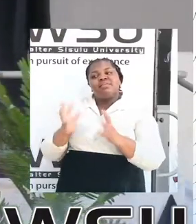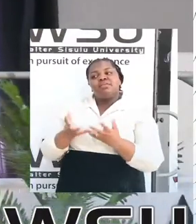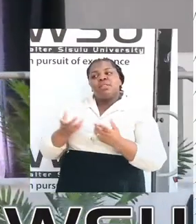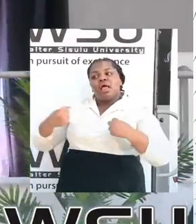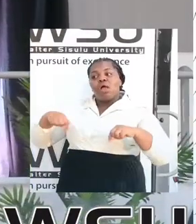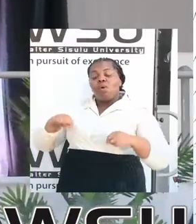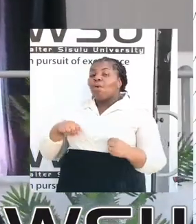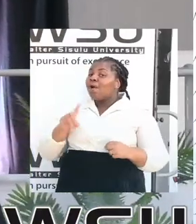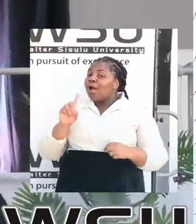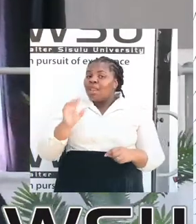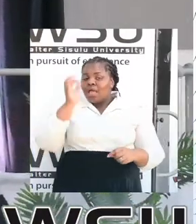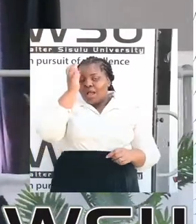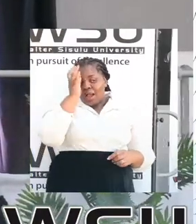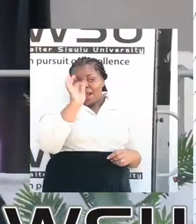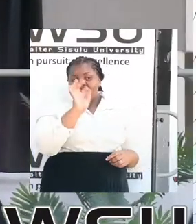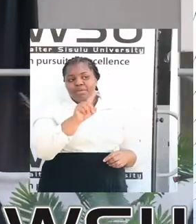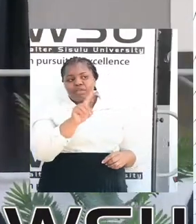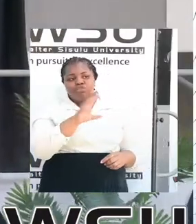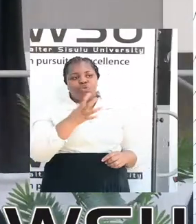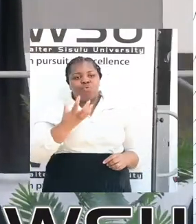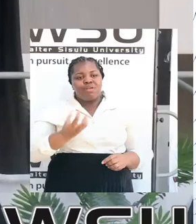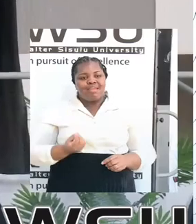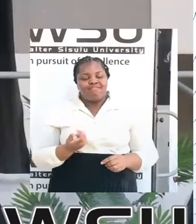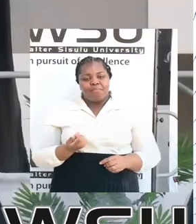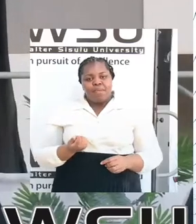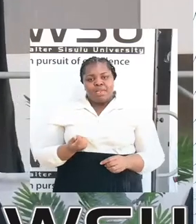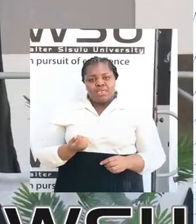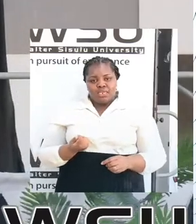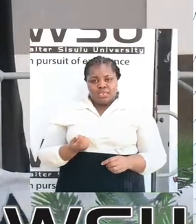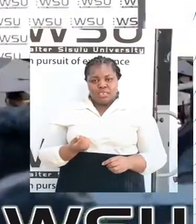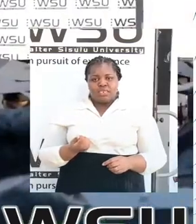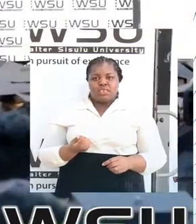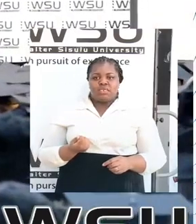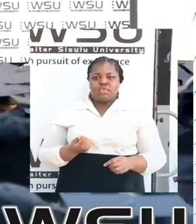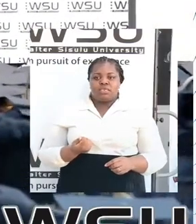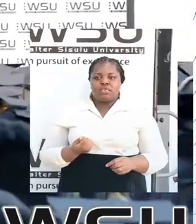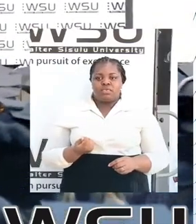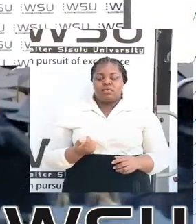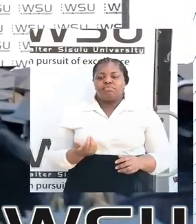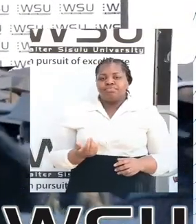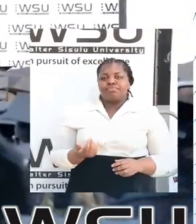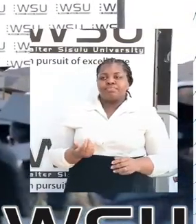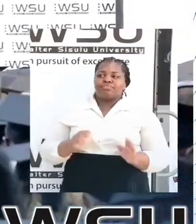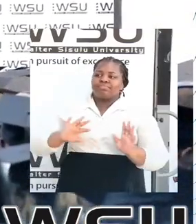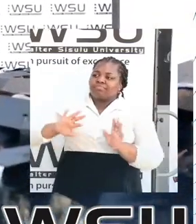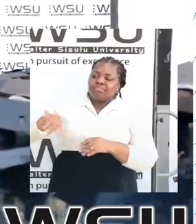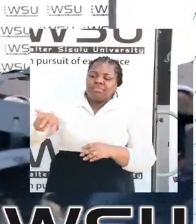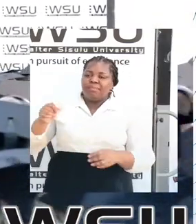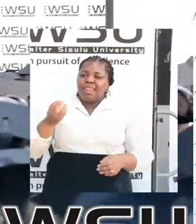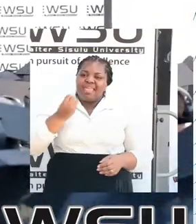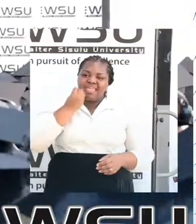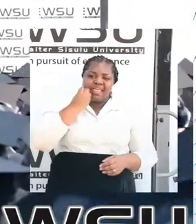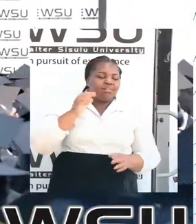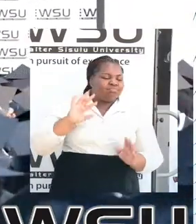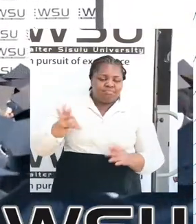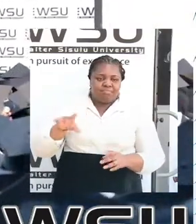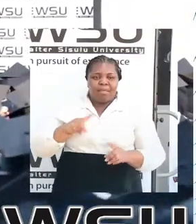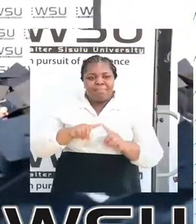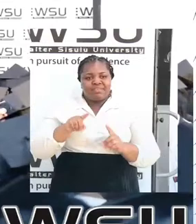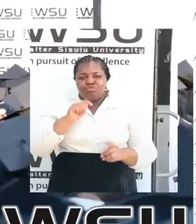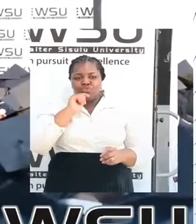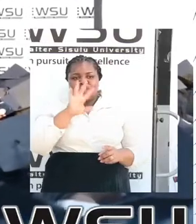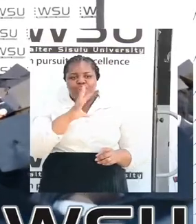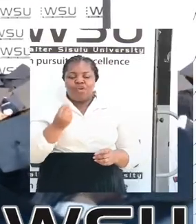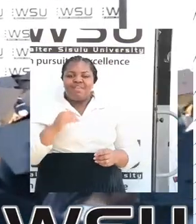lakwethu into kuba urhulumente akanayo ipokotho. Yeke le ayityaya kodwa ipokotho yakhe